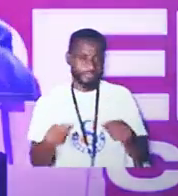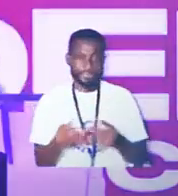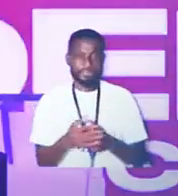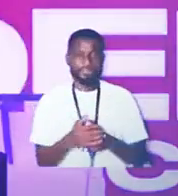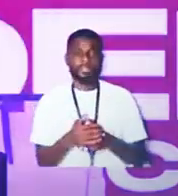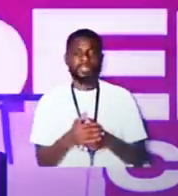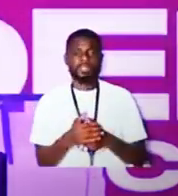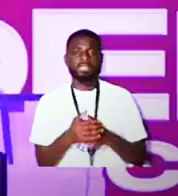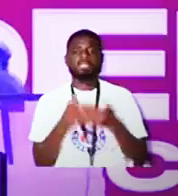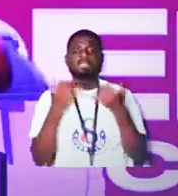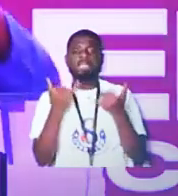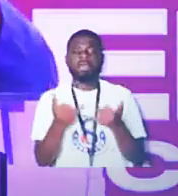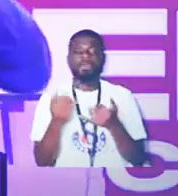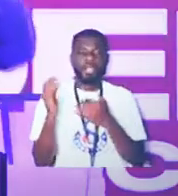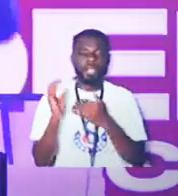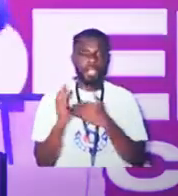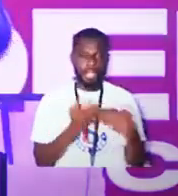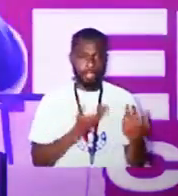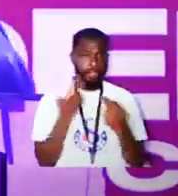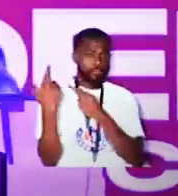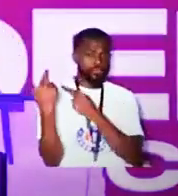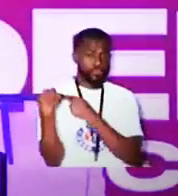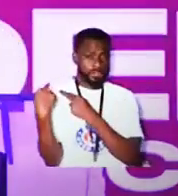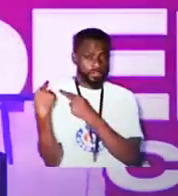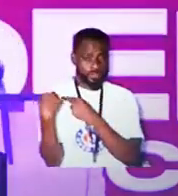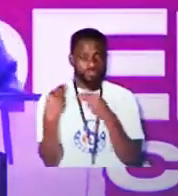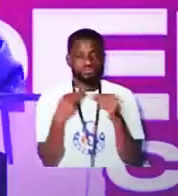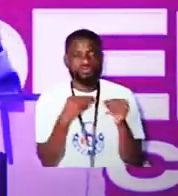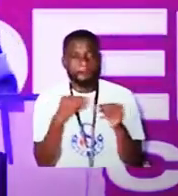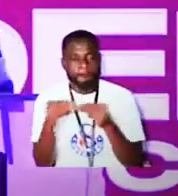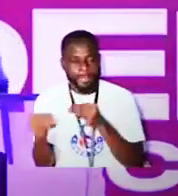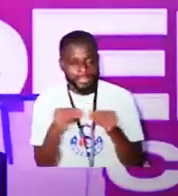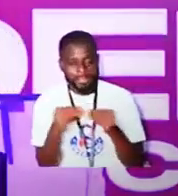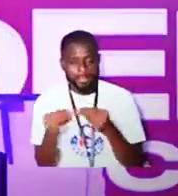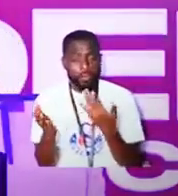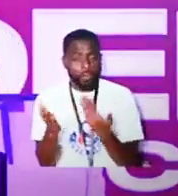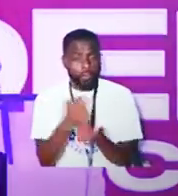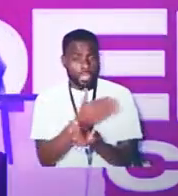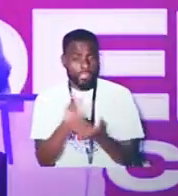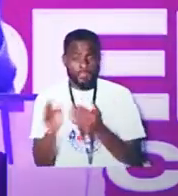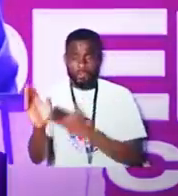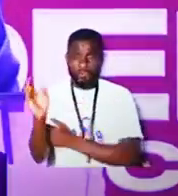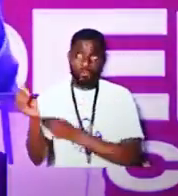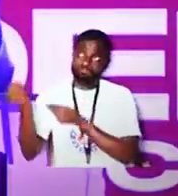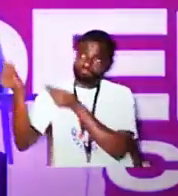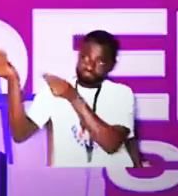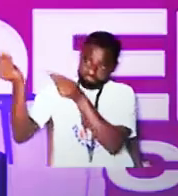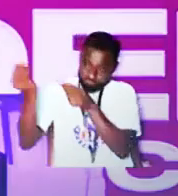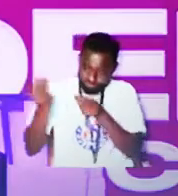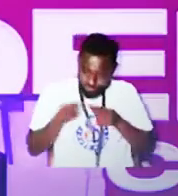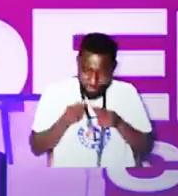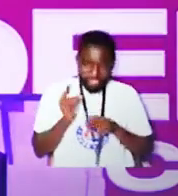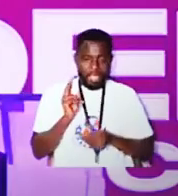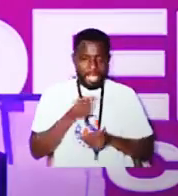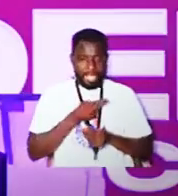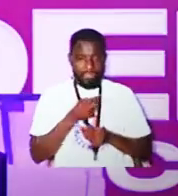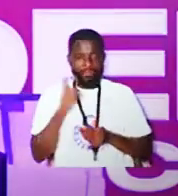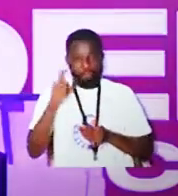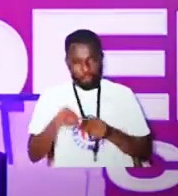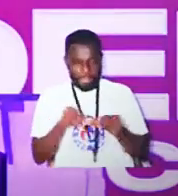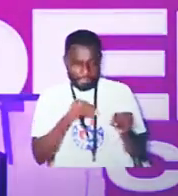our responsibility to manage what he has faithfully committed to us or freely committed to